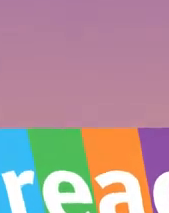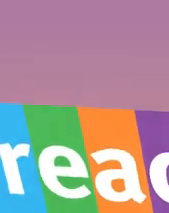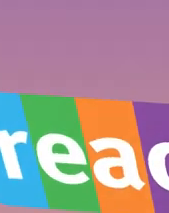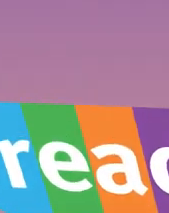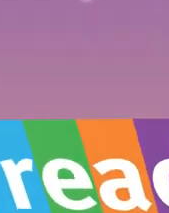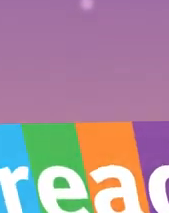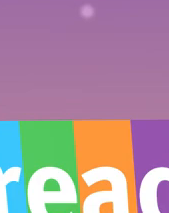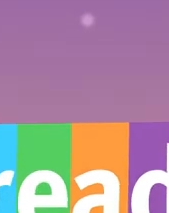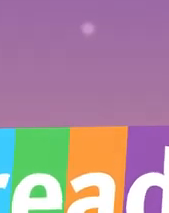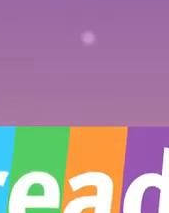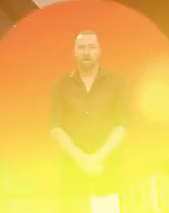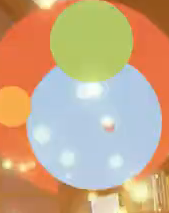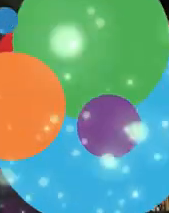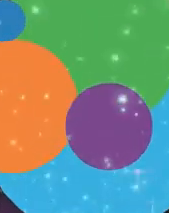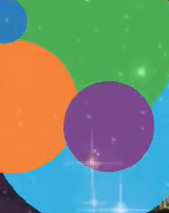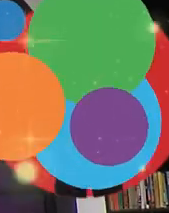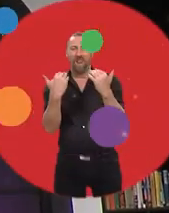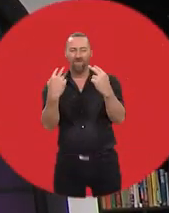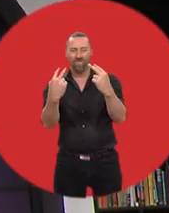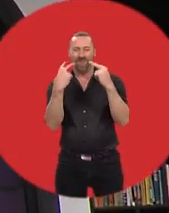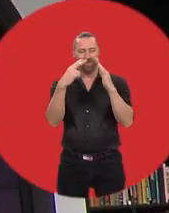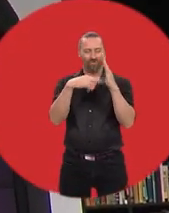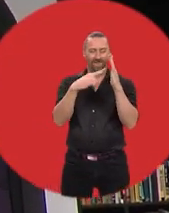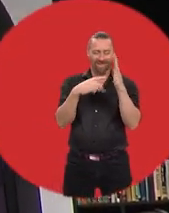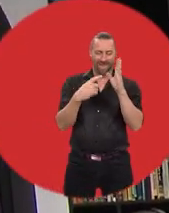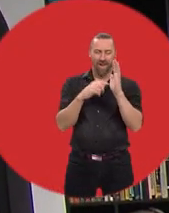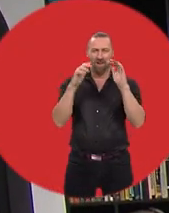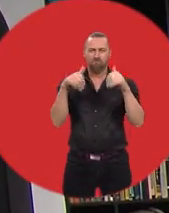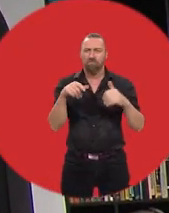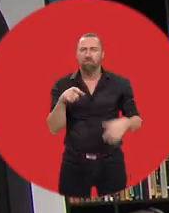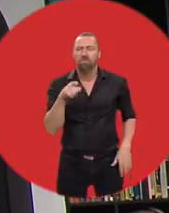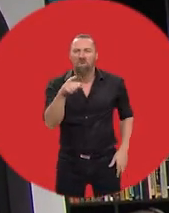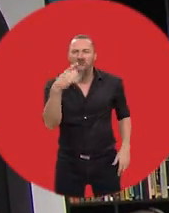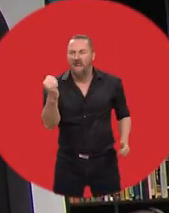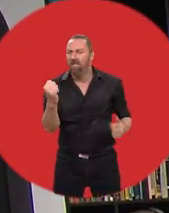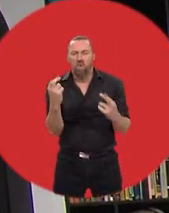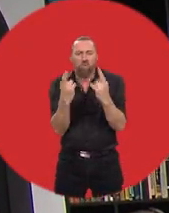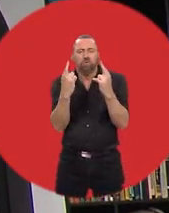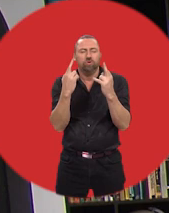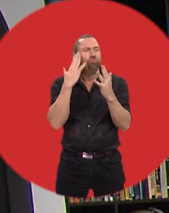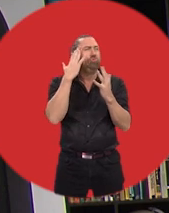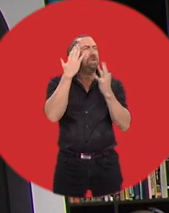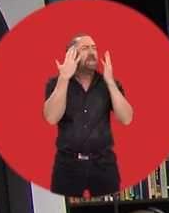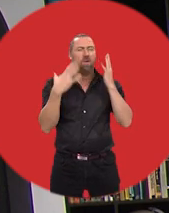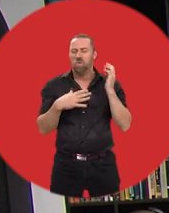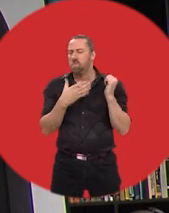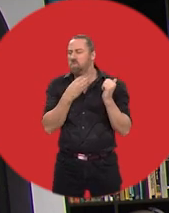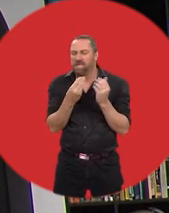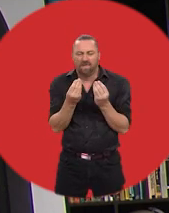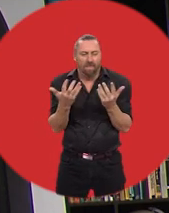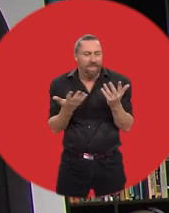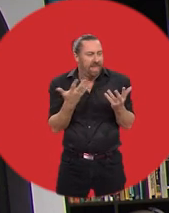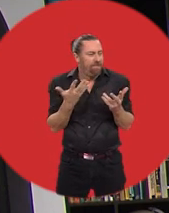Reading at Home TV. Welcome back to Reading at Home. Have you ever made a wish? Maybe you've